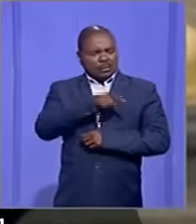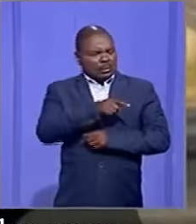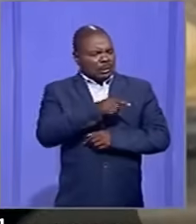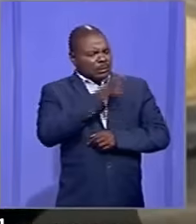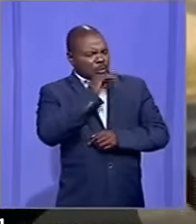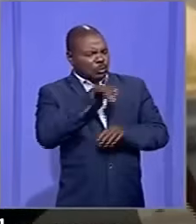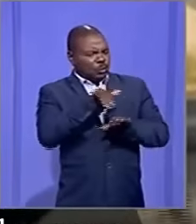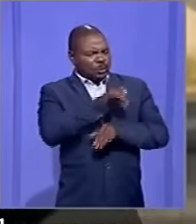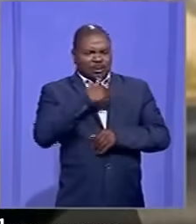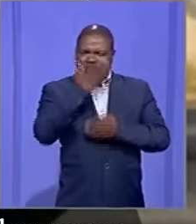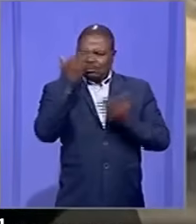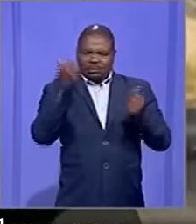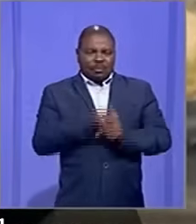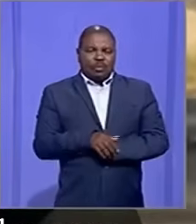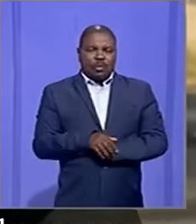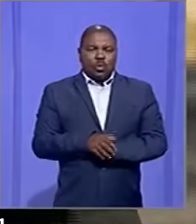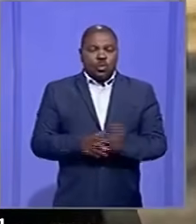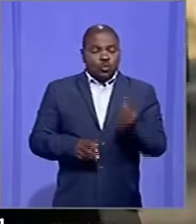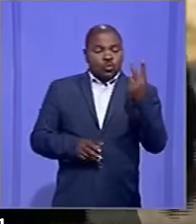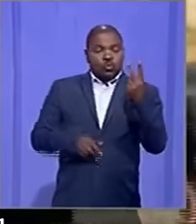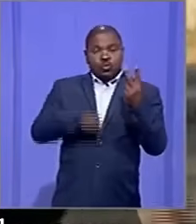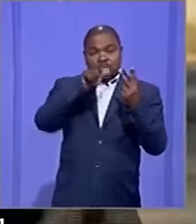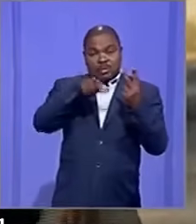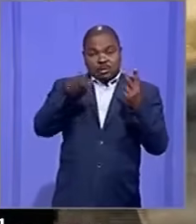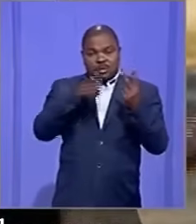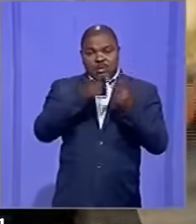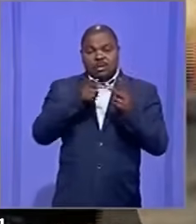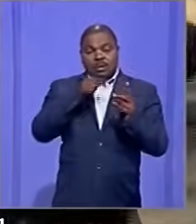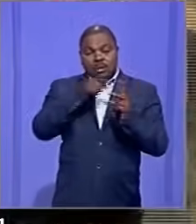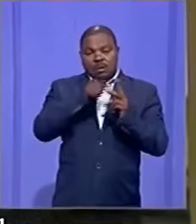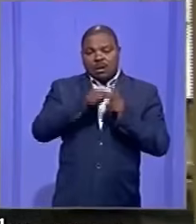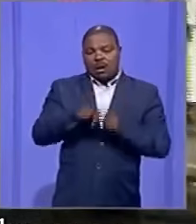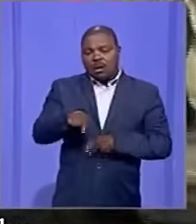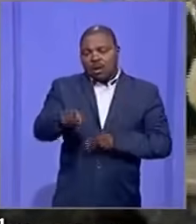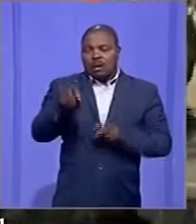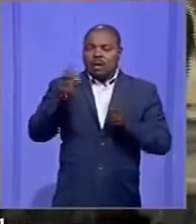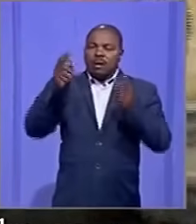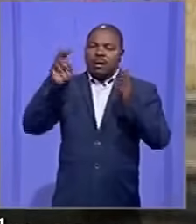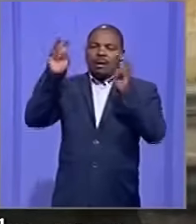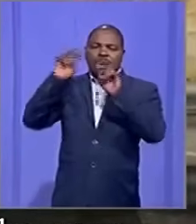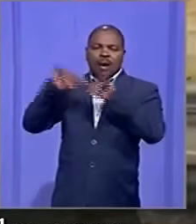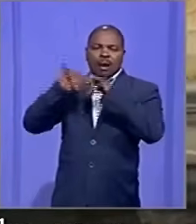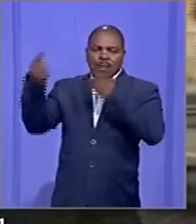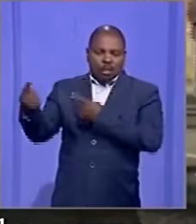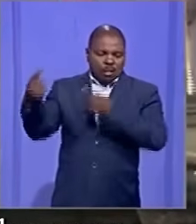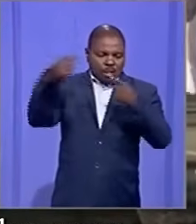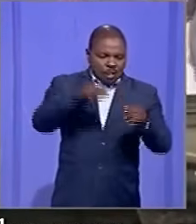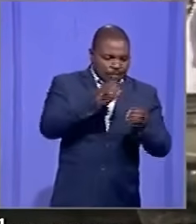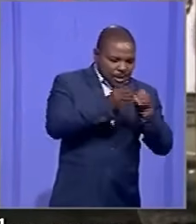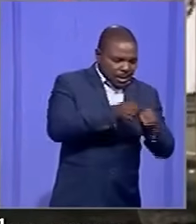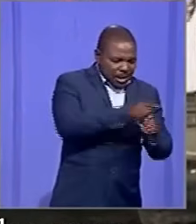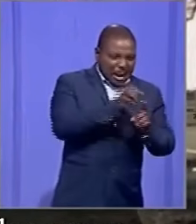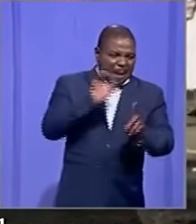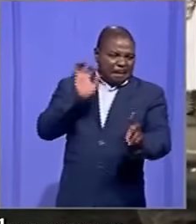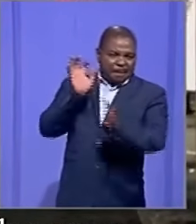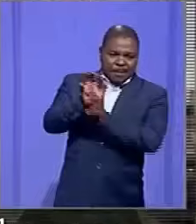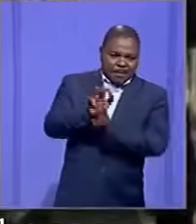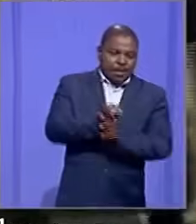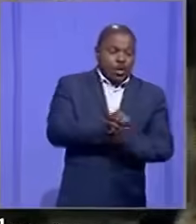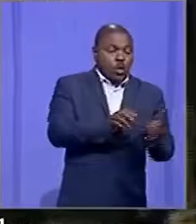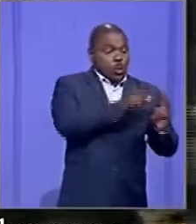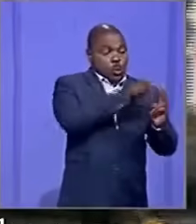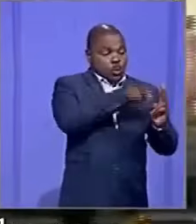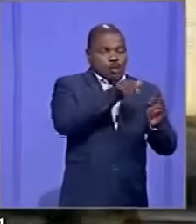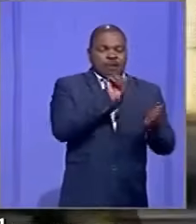about. Batho ba babedi bao go begwago ba ile ba hlasela rakontraka wa City Power ba šetše ba swerwe. Mangena o re go bile